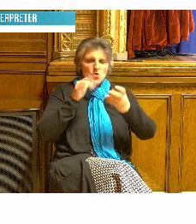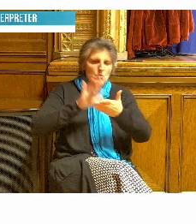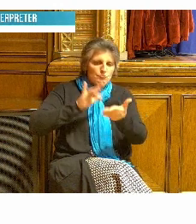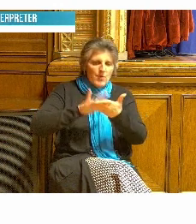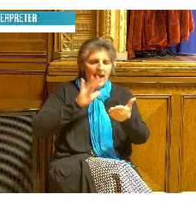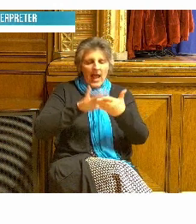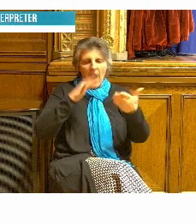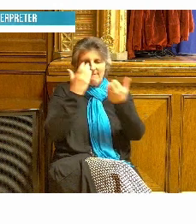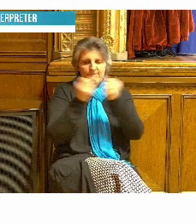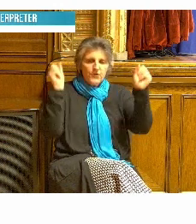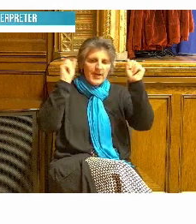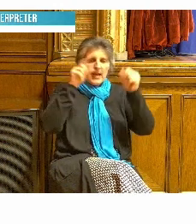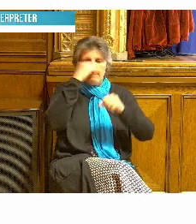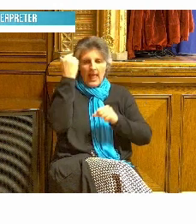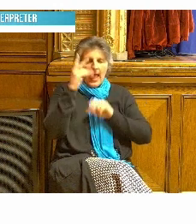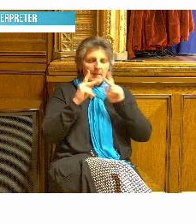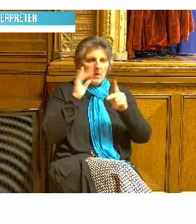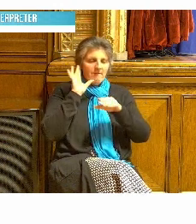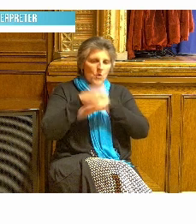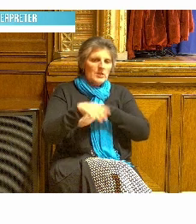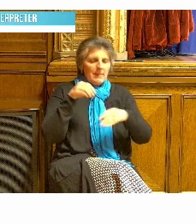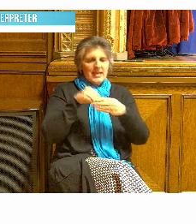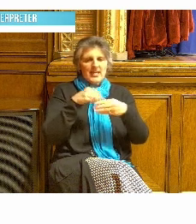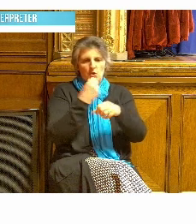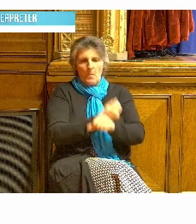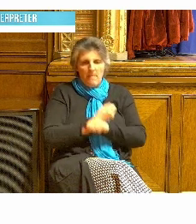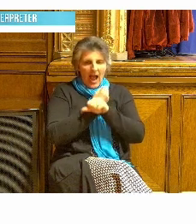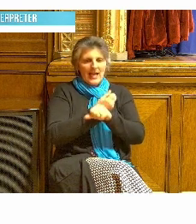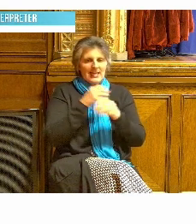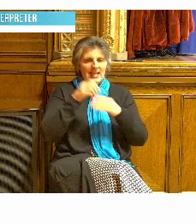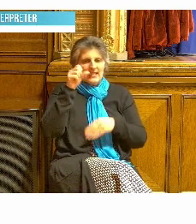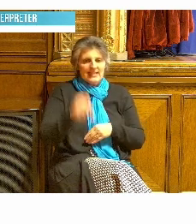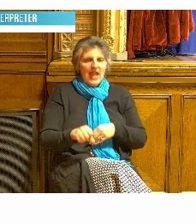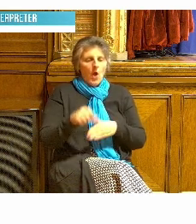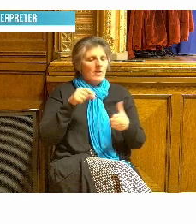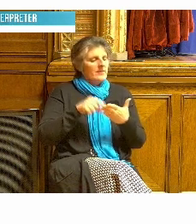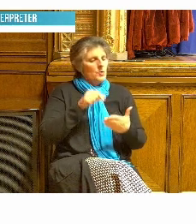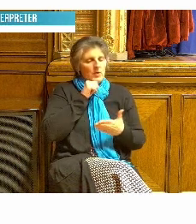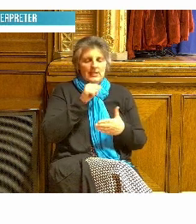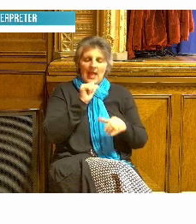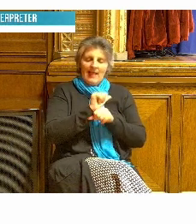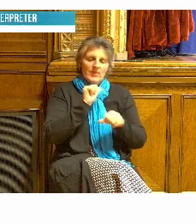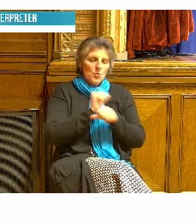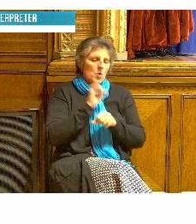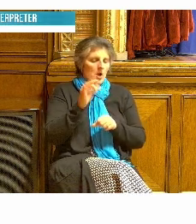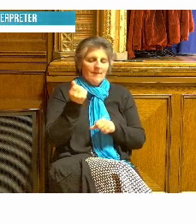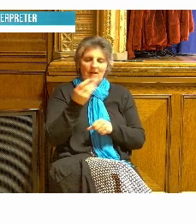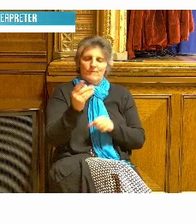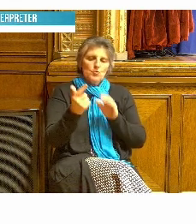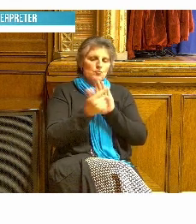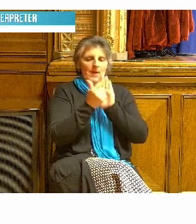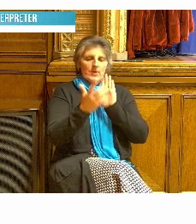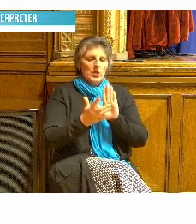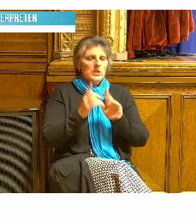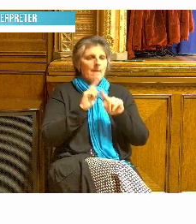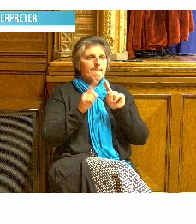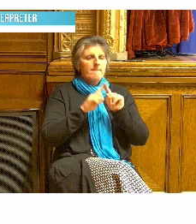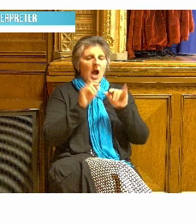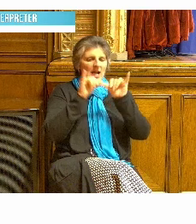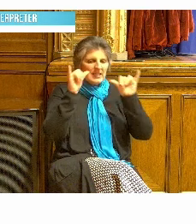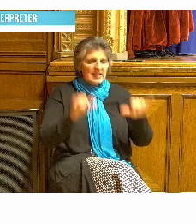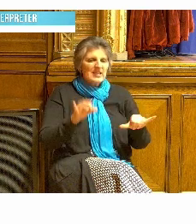free Black people, forcing them into bondage in the South. This was not the work of a few criminals, but a